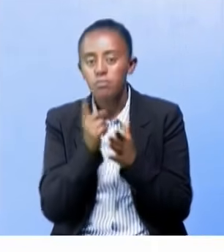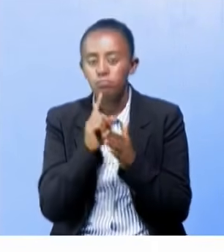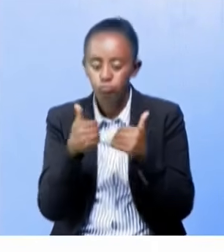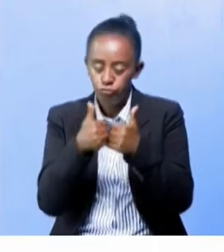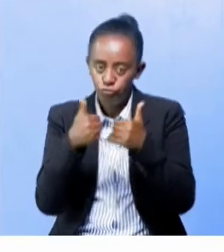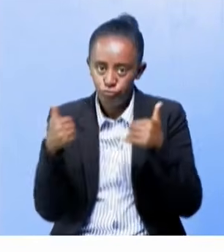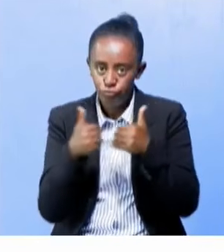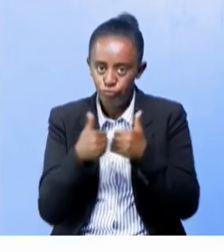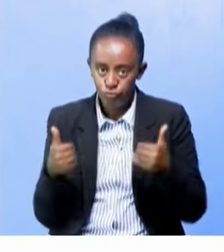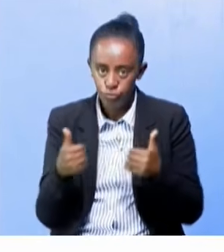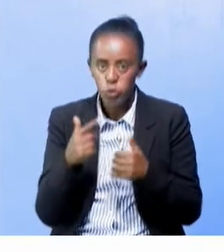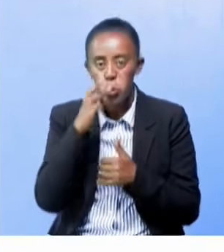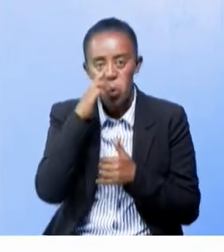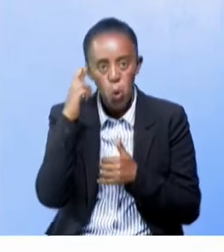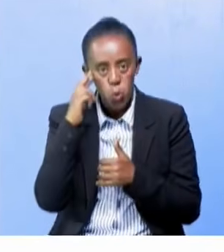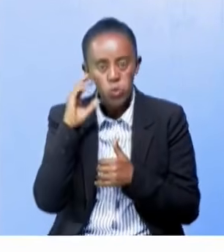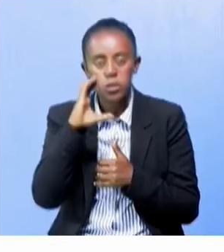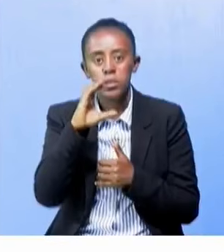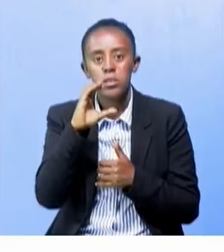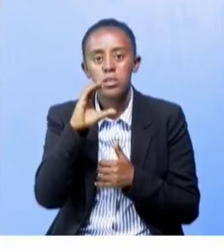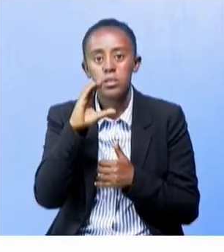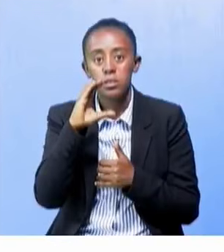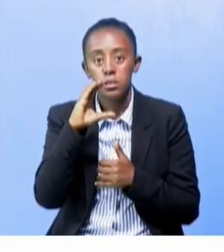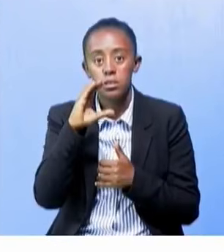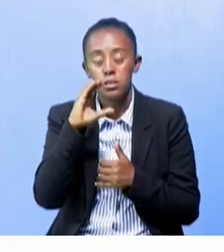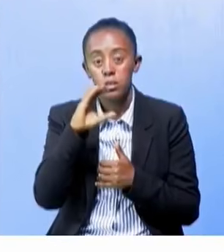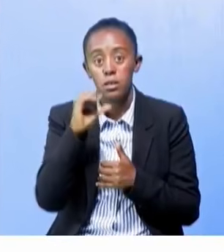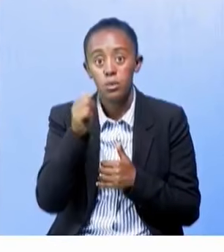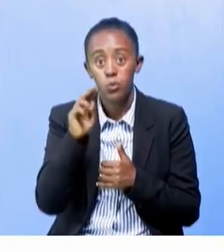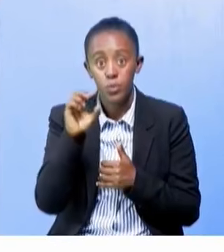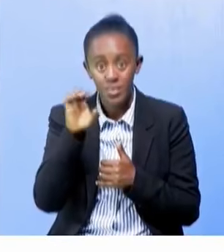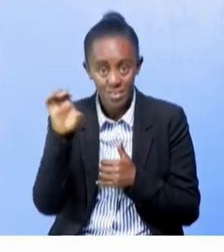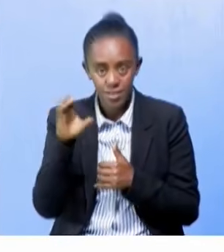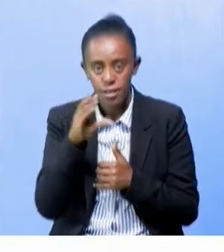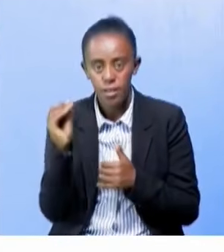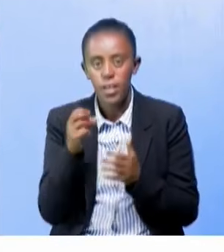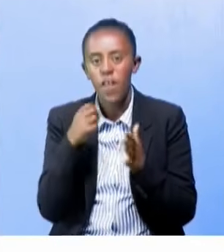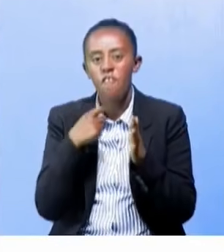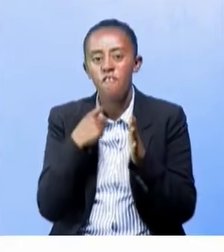The cause and the effect